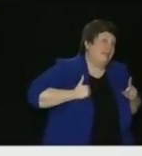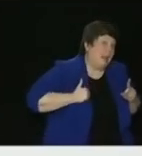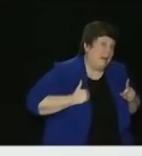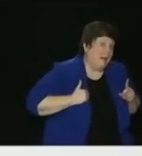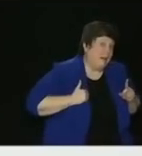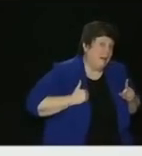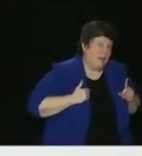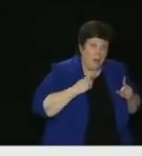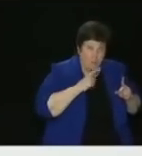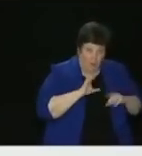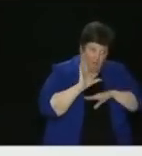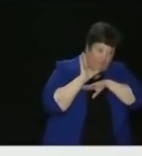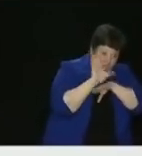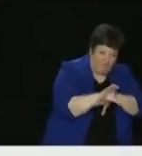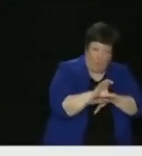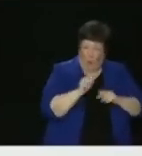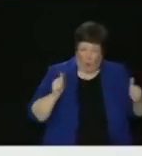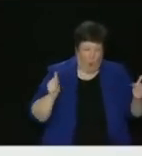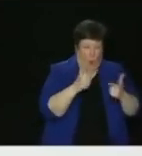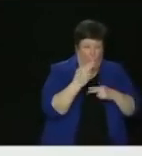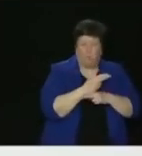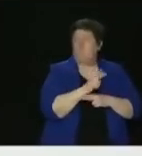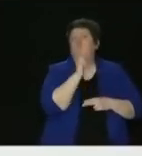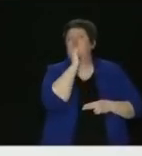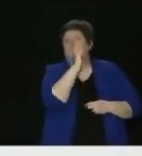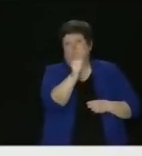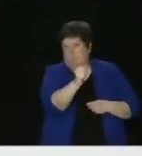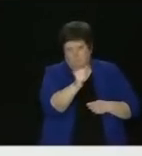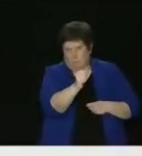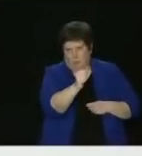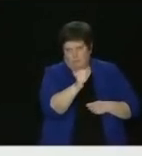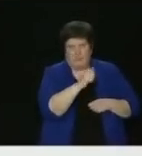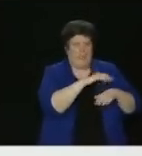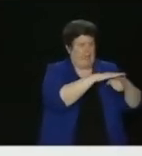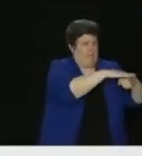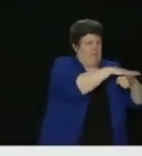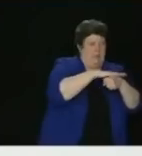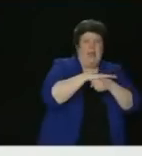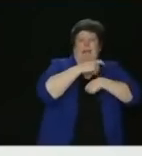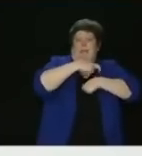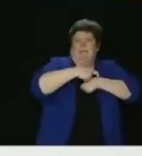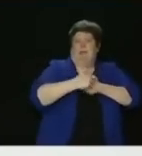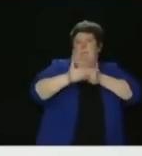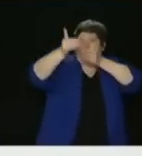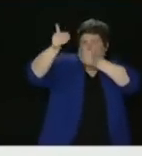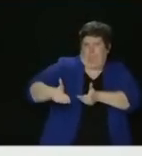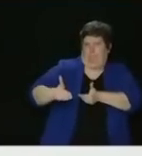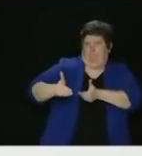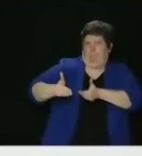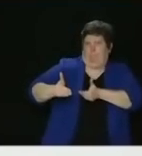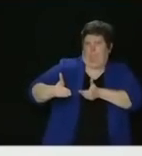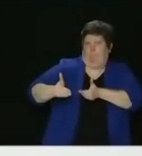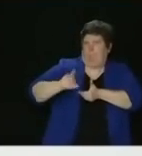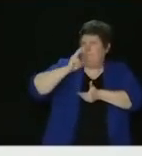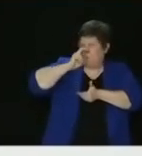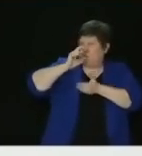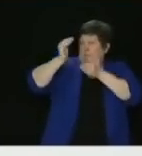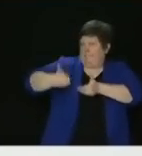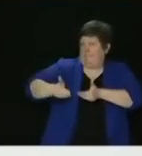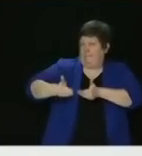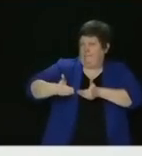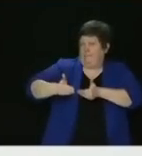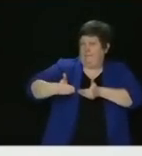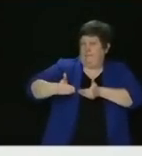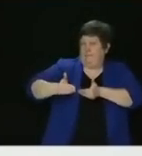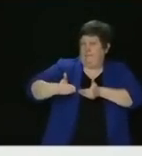targeted, time-limited, and geographically specific based on need as to where it